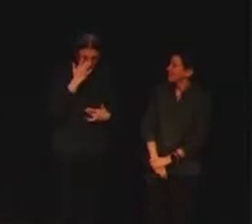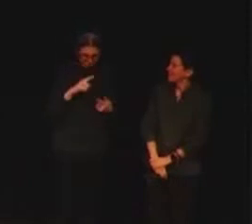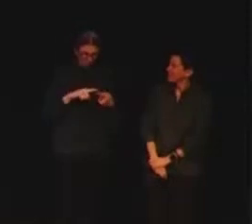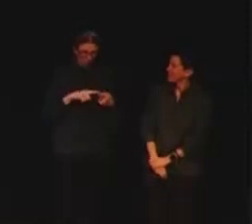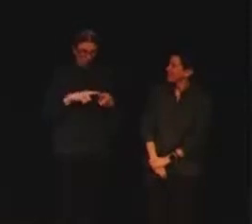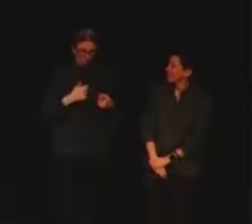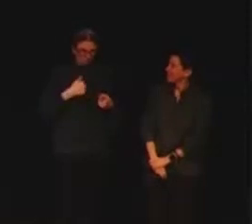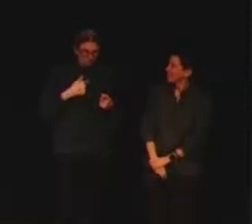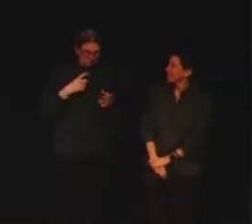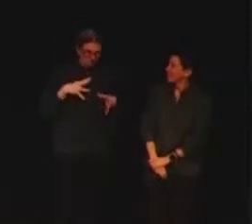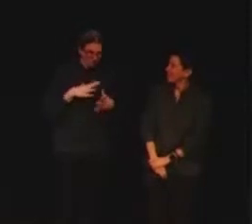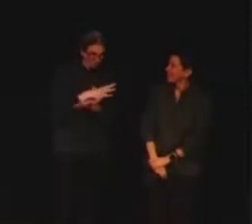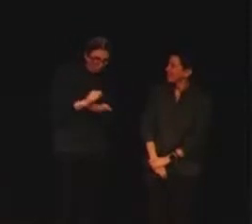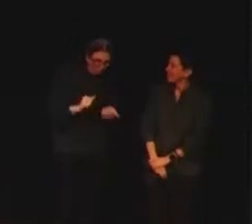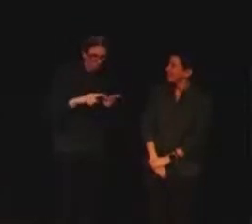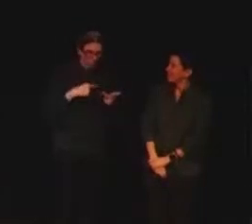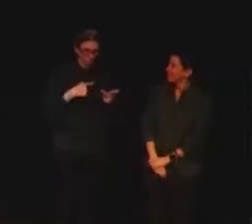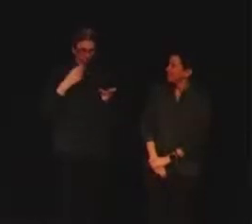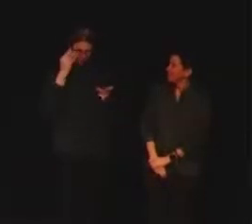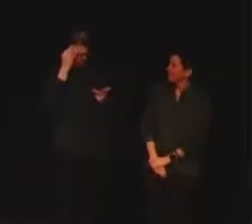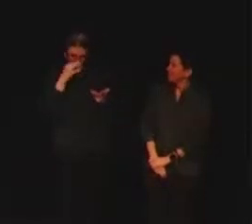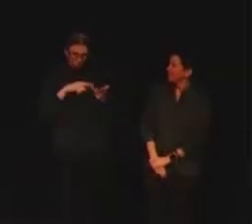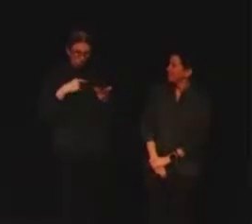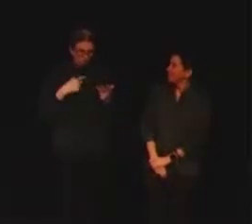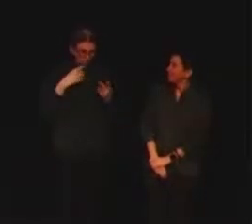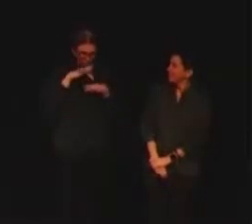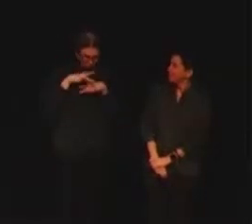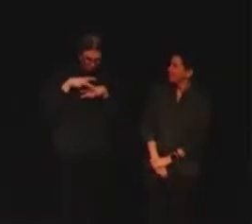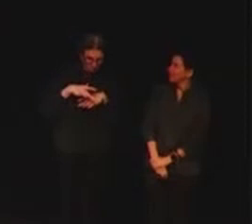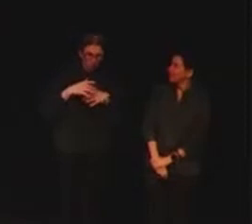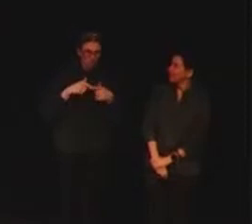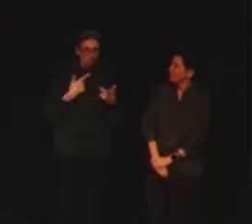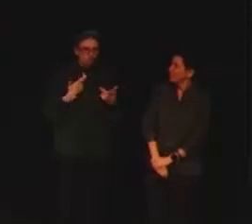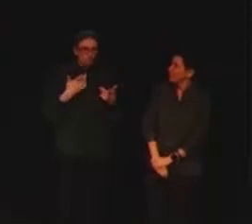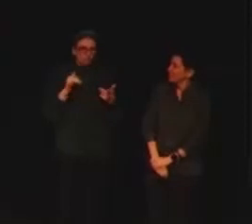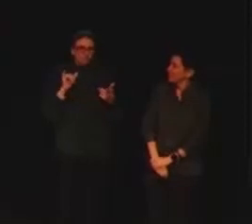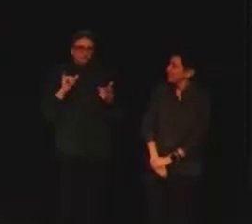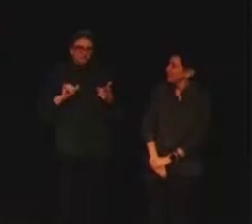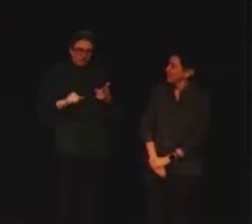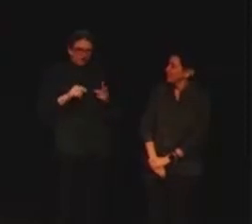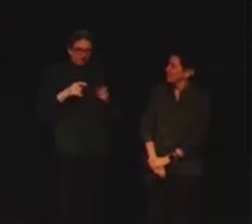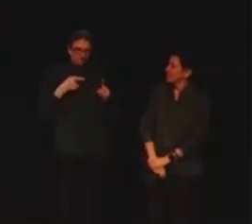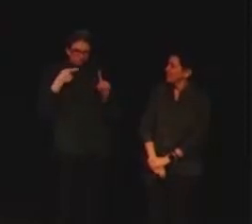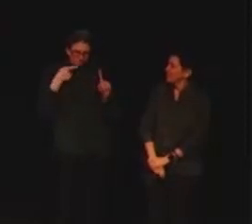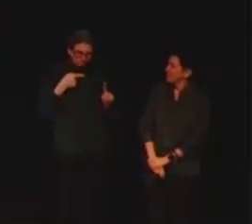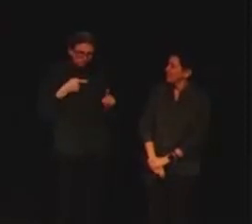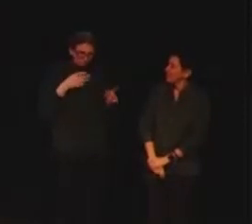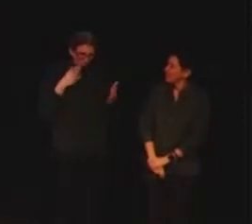of the thoughts, in terms of rumination. And part of that says, well, it doesn't necessarily have to be about borderline or